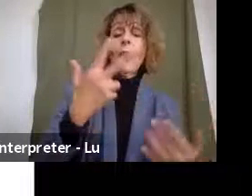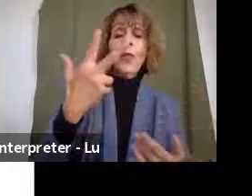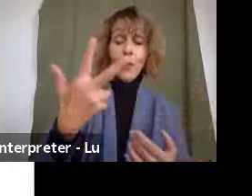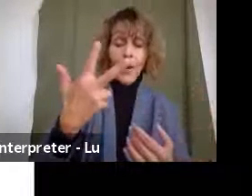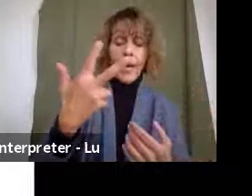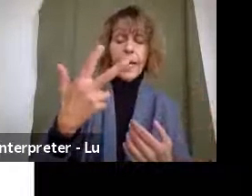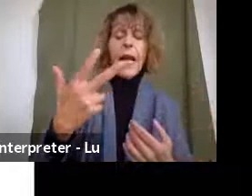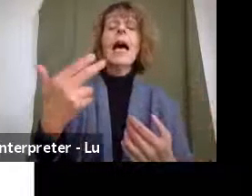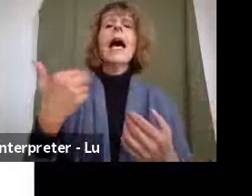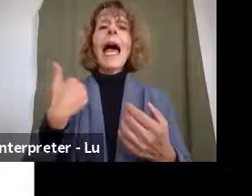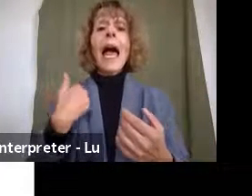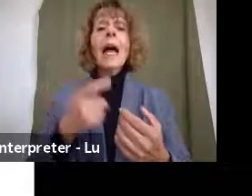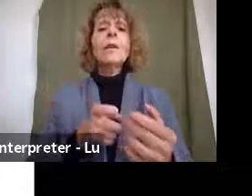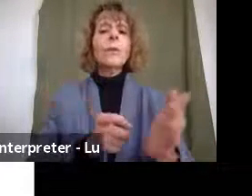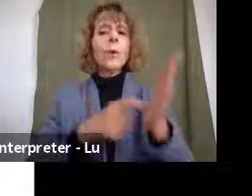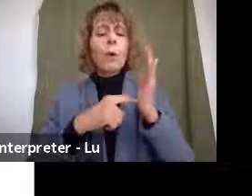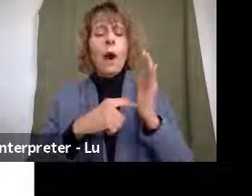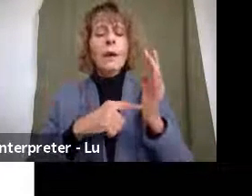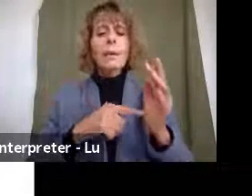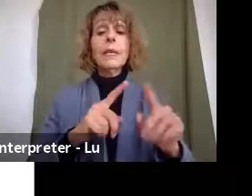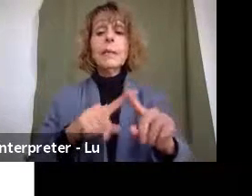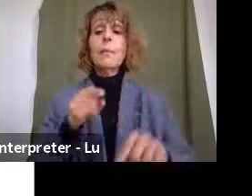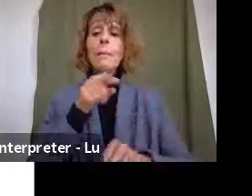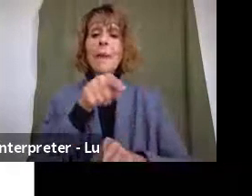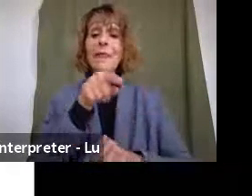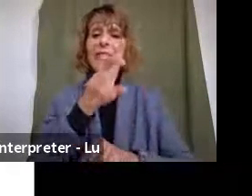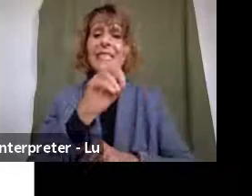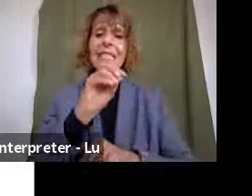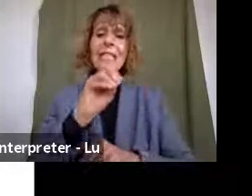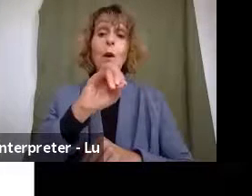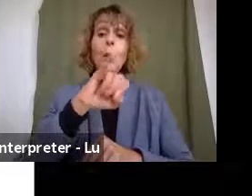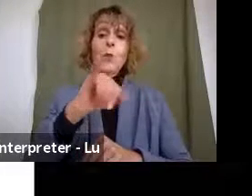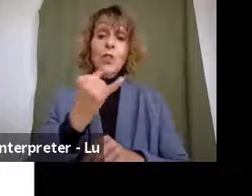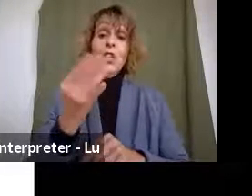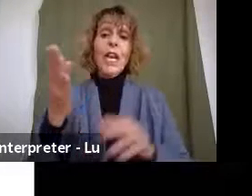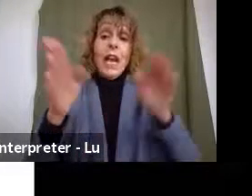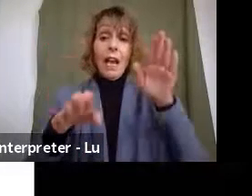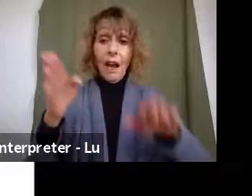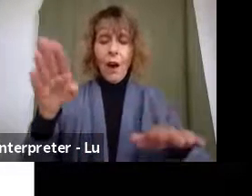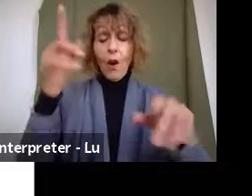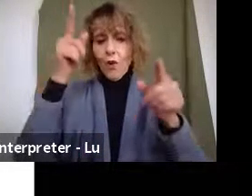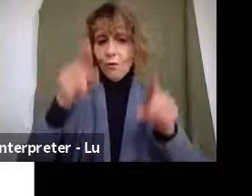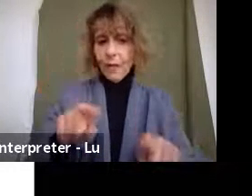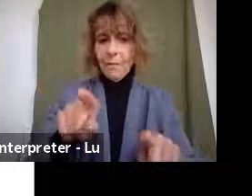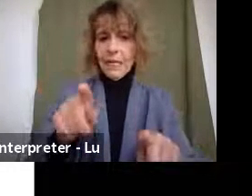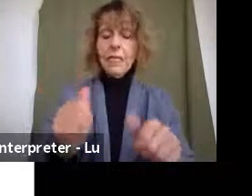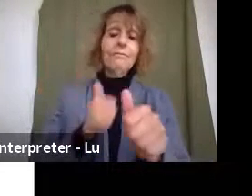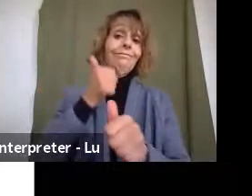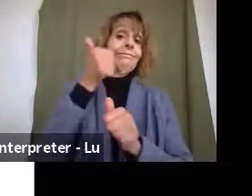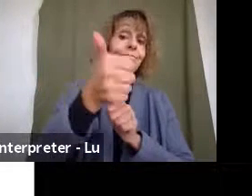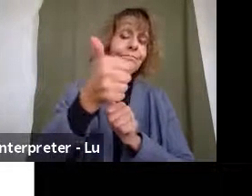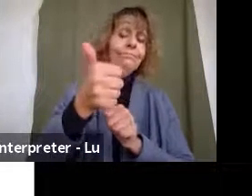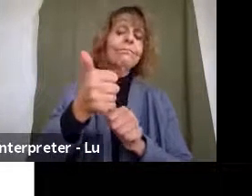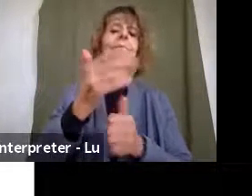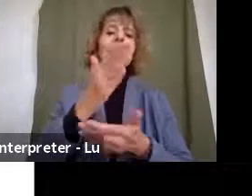can respond to a complaint and enter into a settlement agreement based on a complaint, but they can also just contact a healthcare